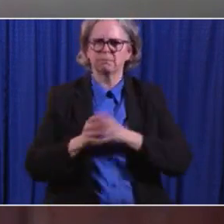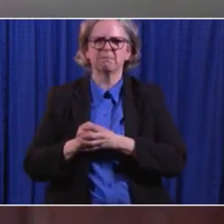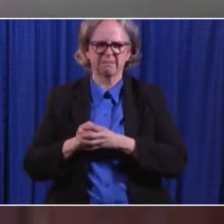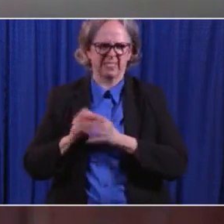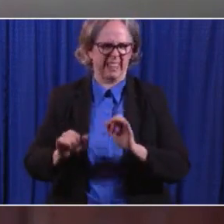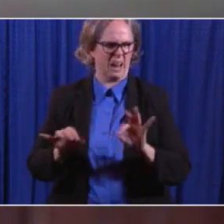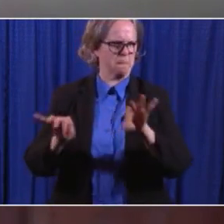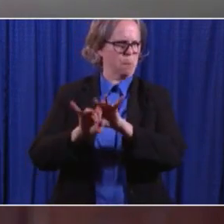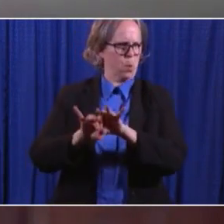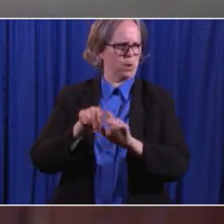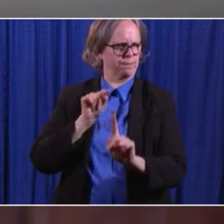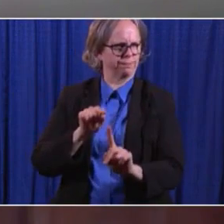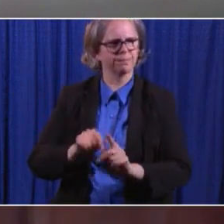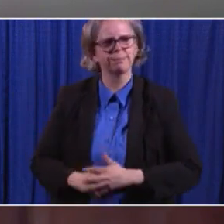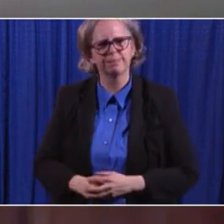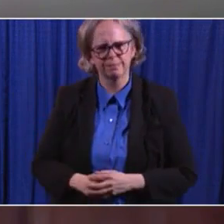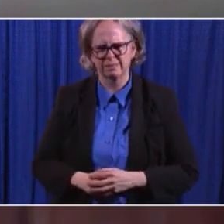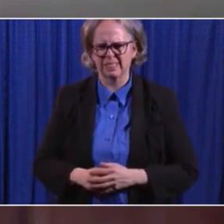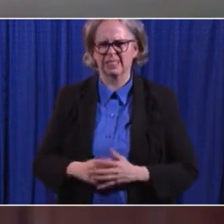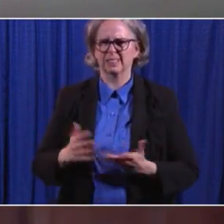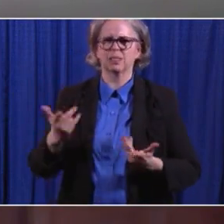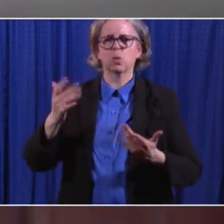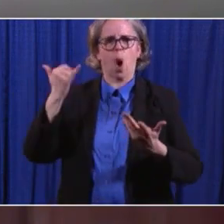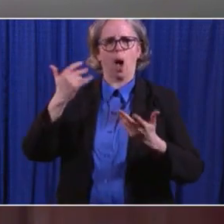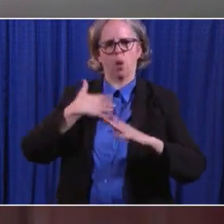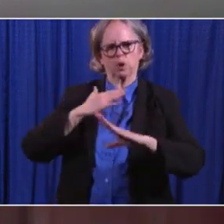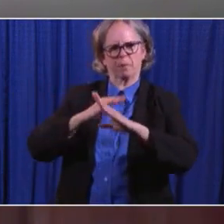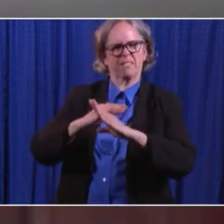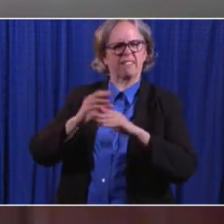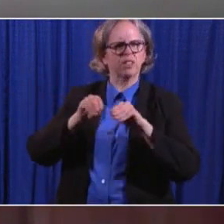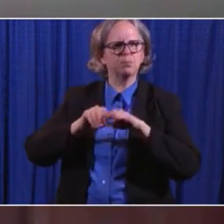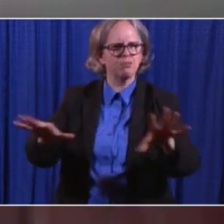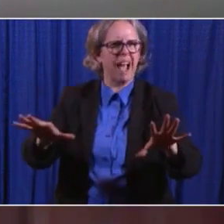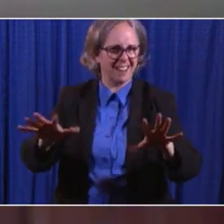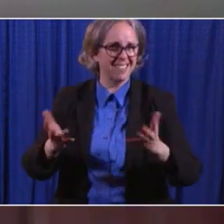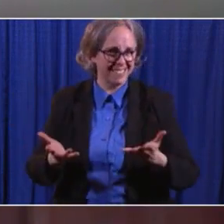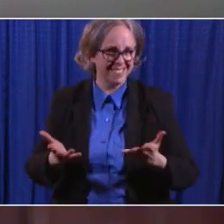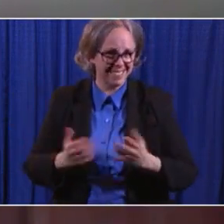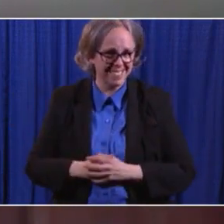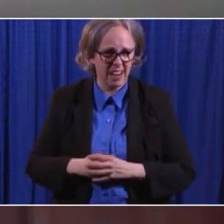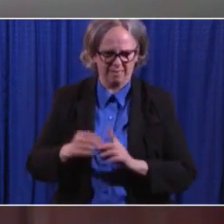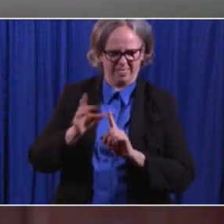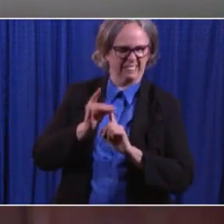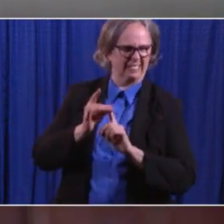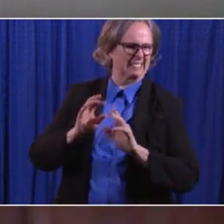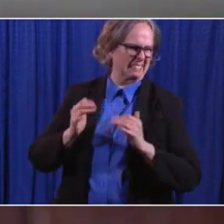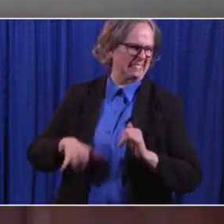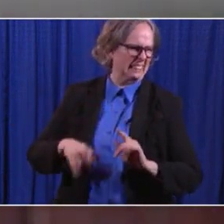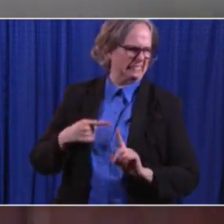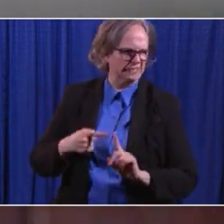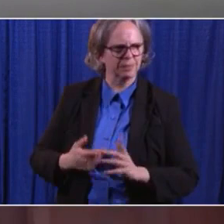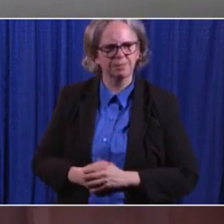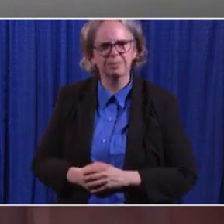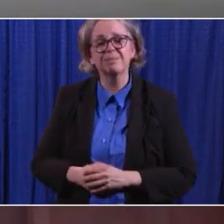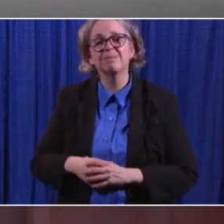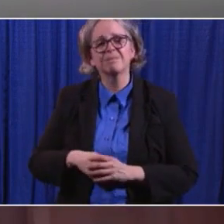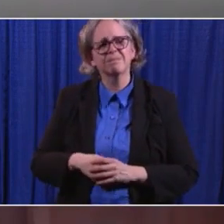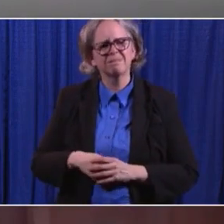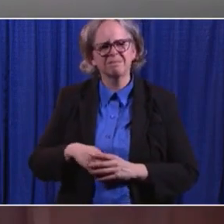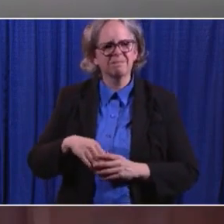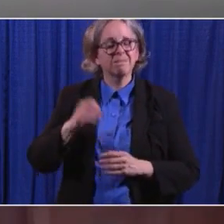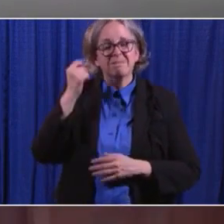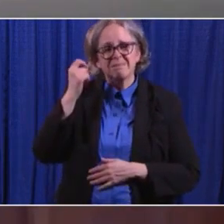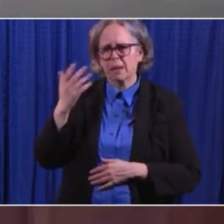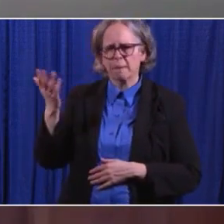of spread, which we hope doesn't happen. But if it does, that's the worst, and that these events aren't super spreader events. That would be the